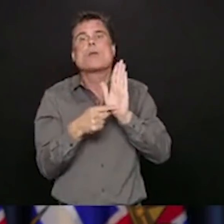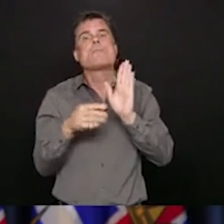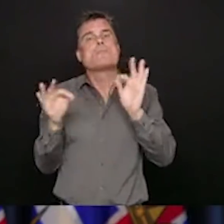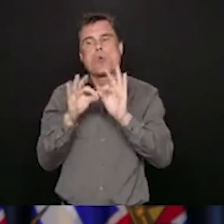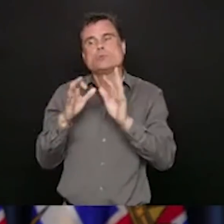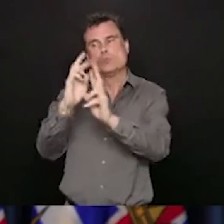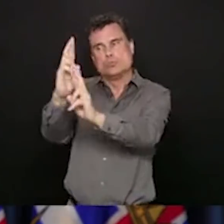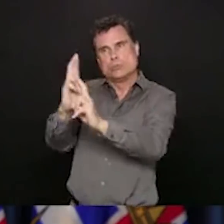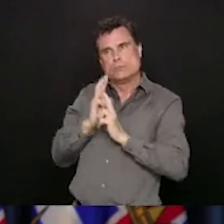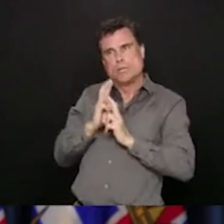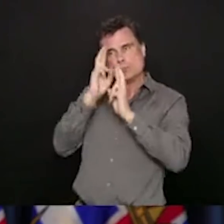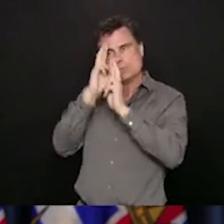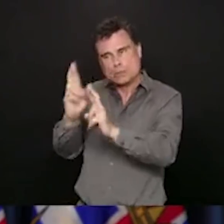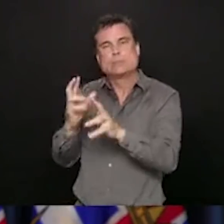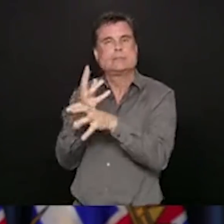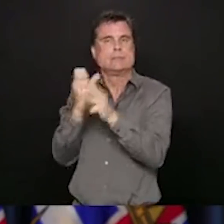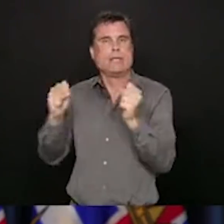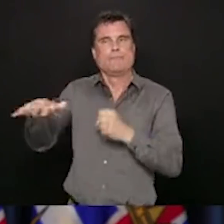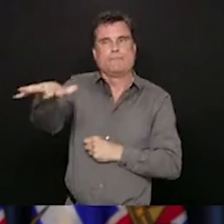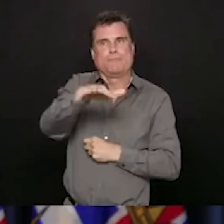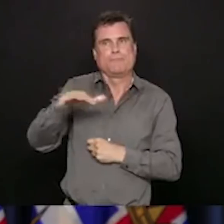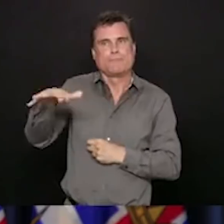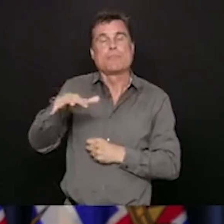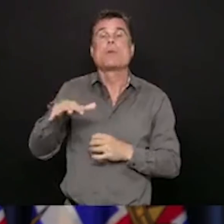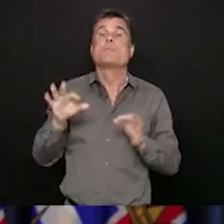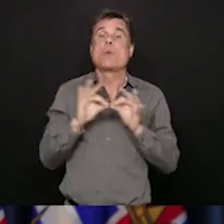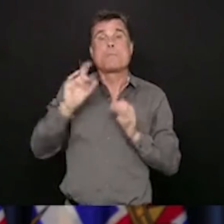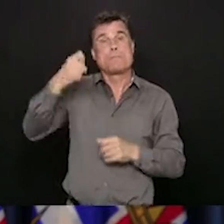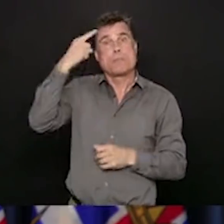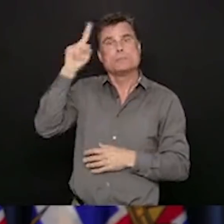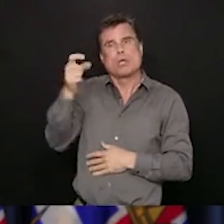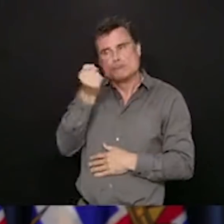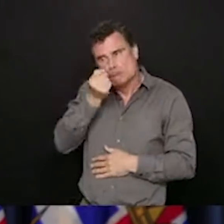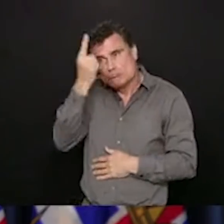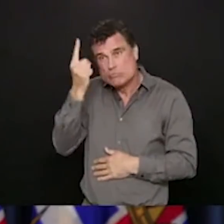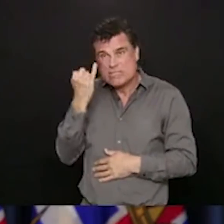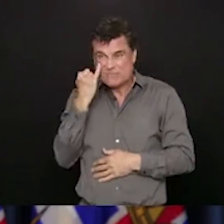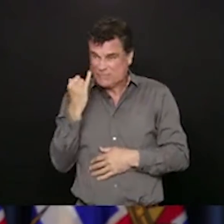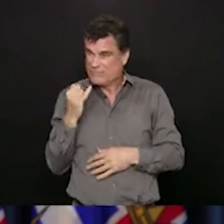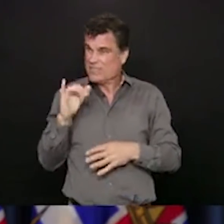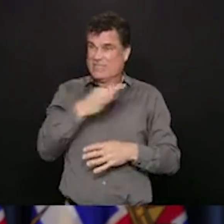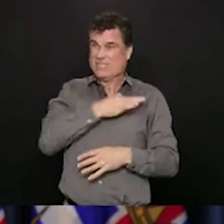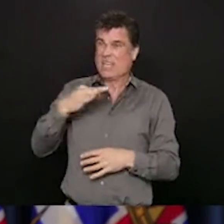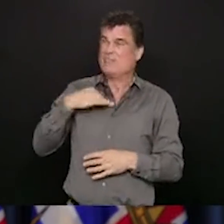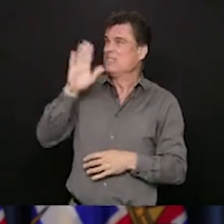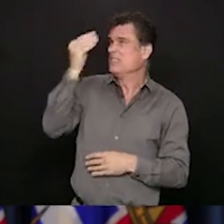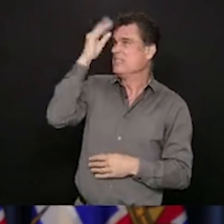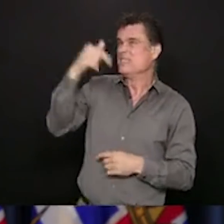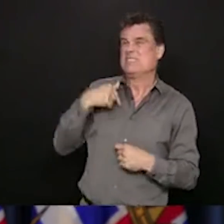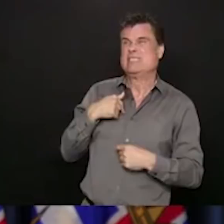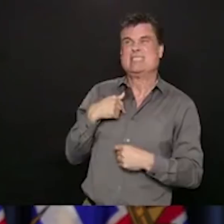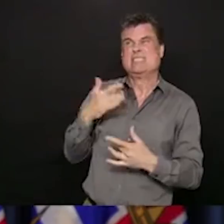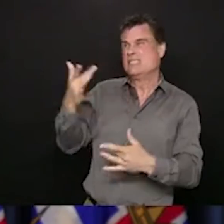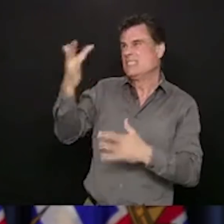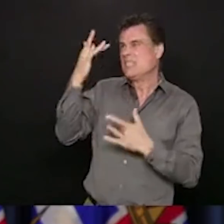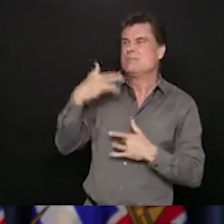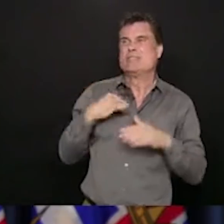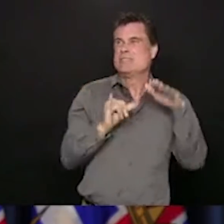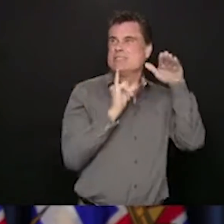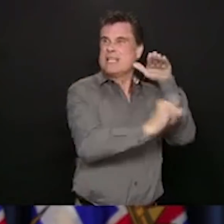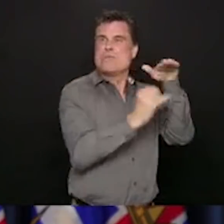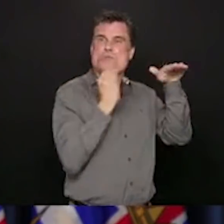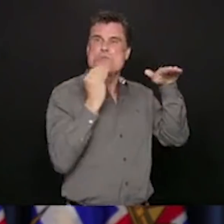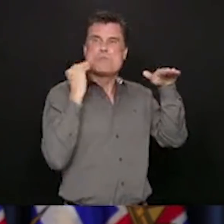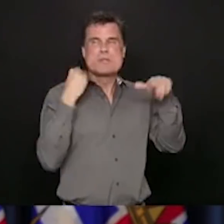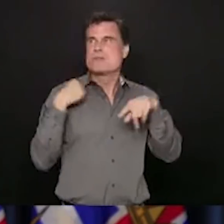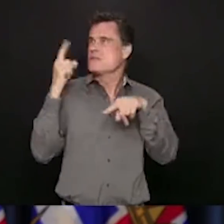by staying home, by making sure they check their symptoms and they consult healthcare professionals in the interest of not just themselves, but